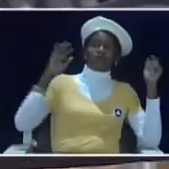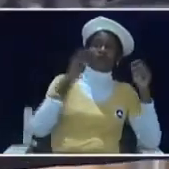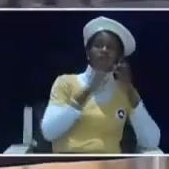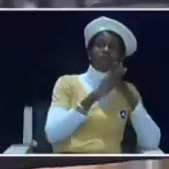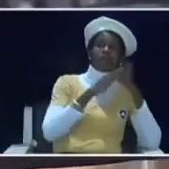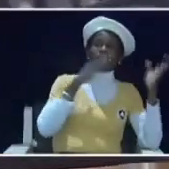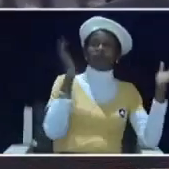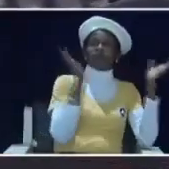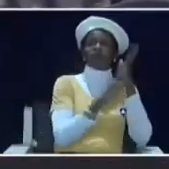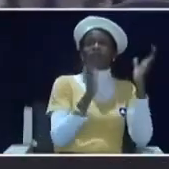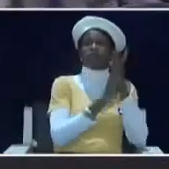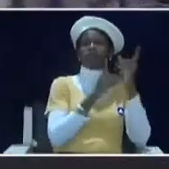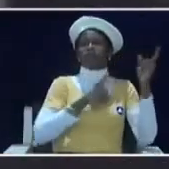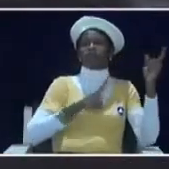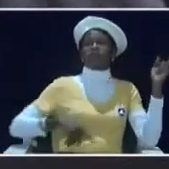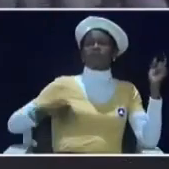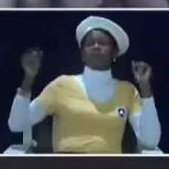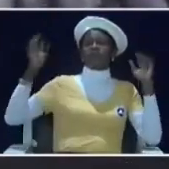Praise the Lord.